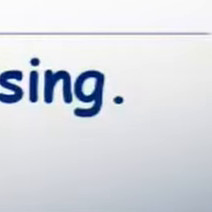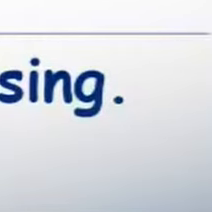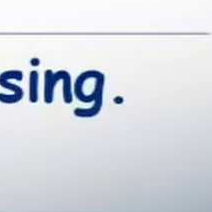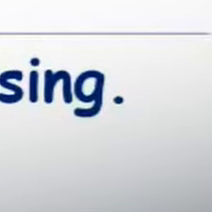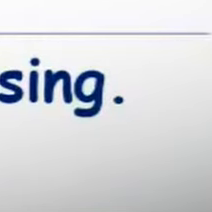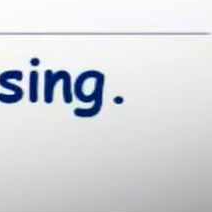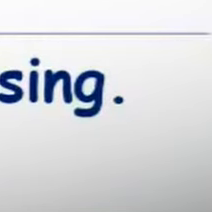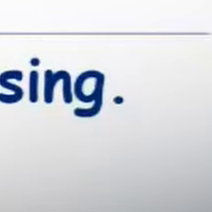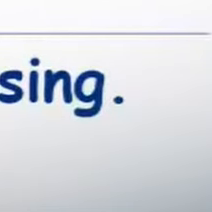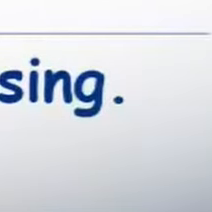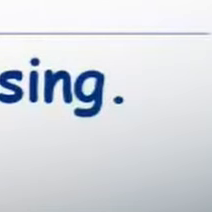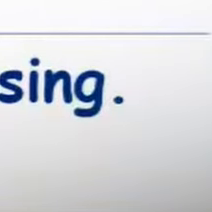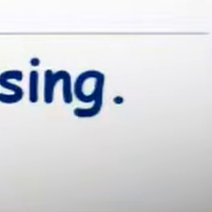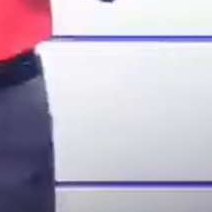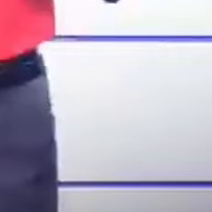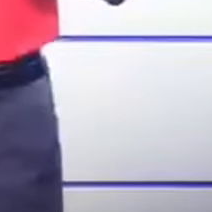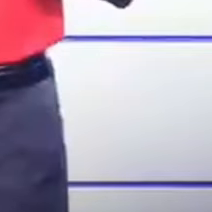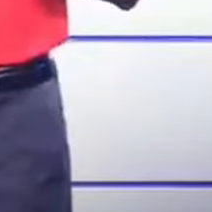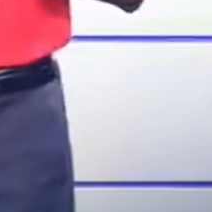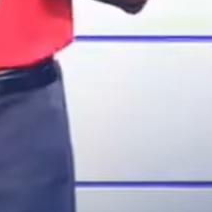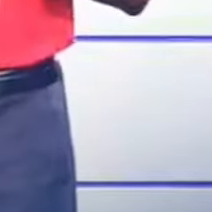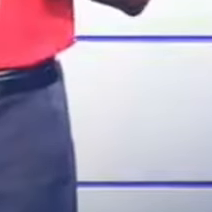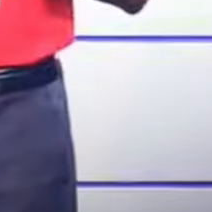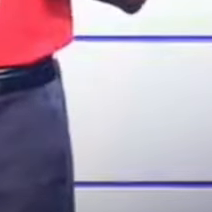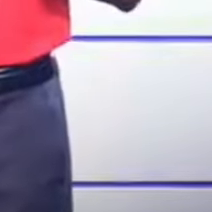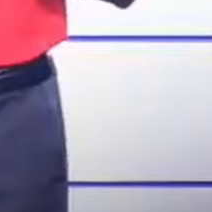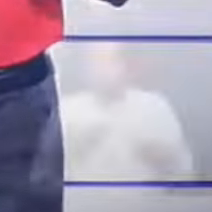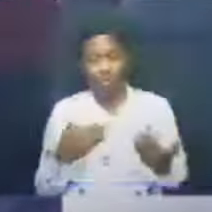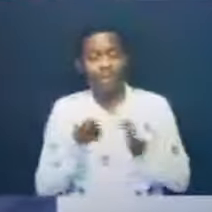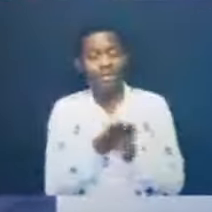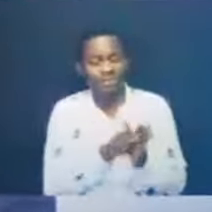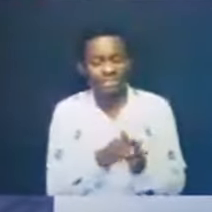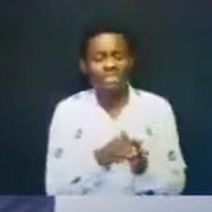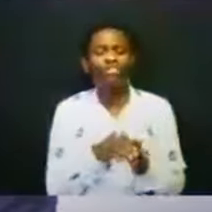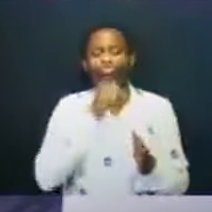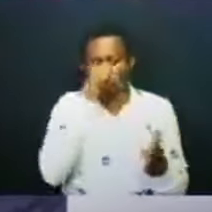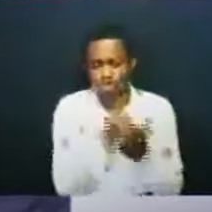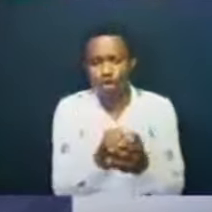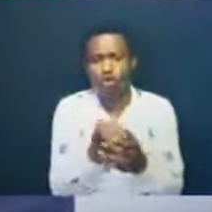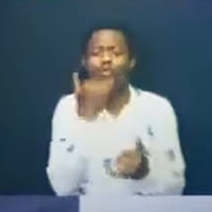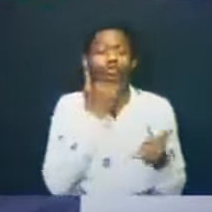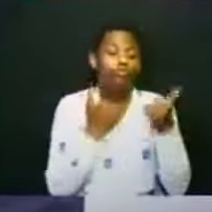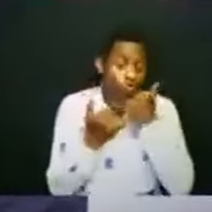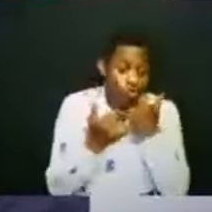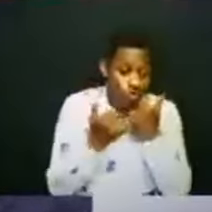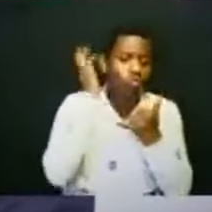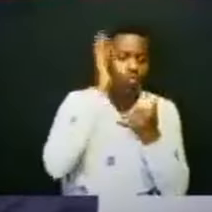displeasure. Yet scripture says that it is impossible that no offense should come.